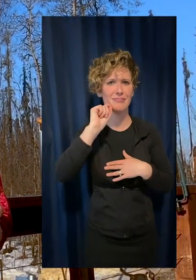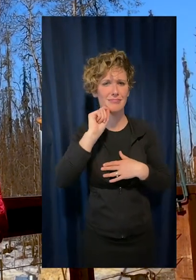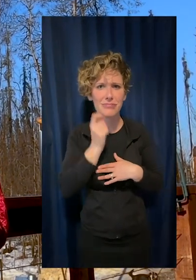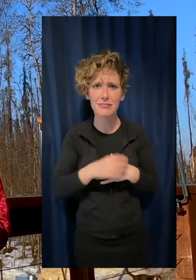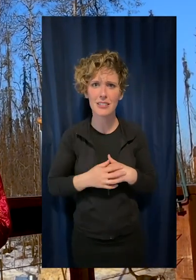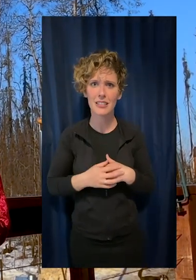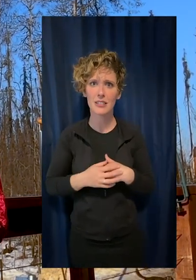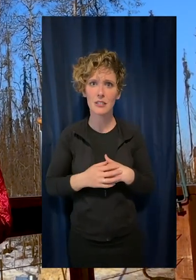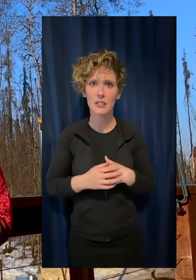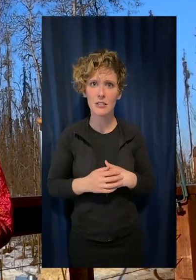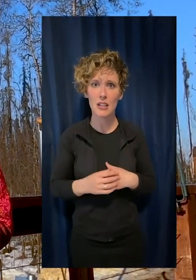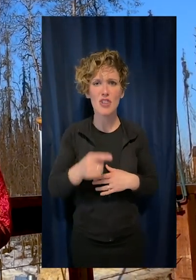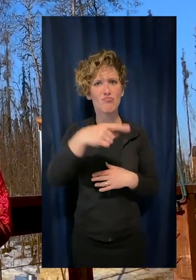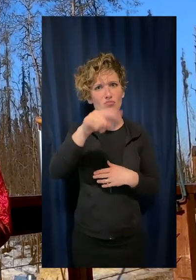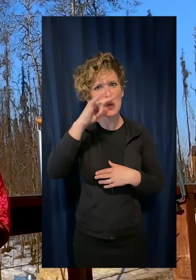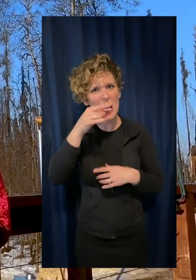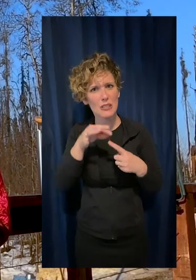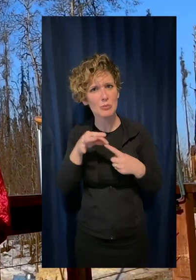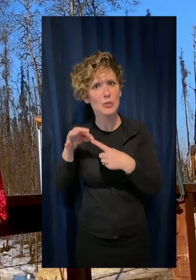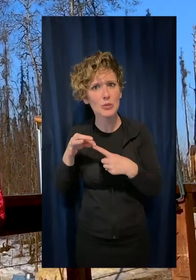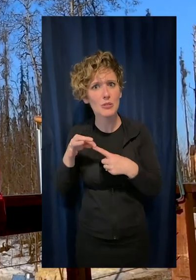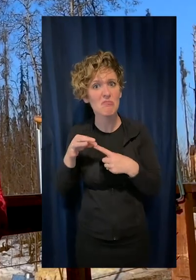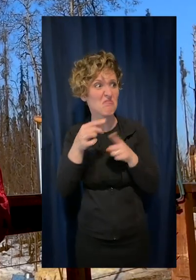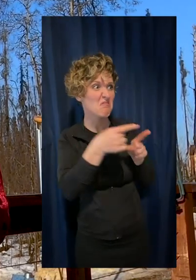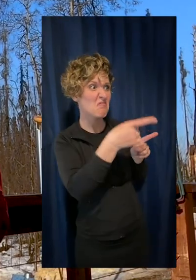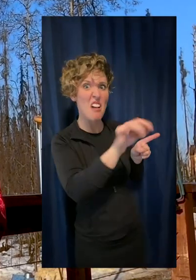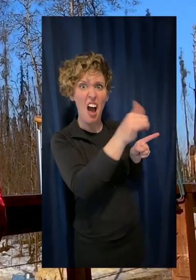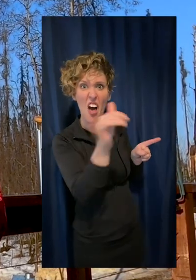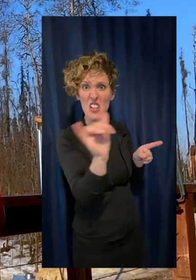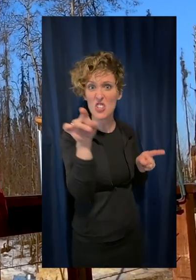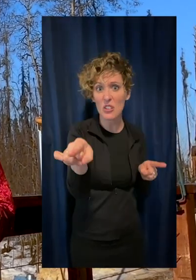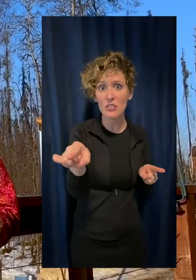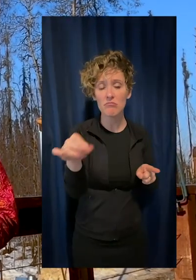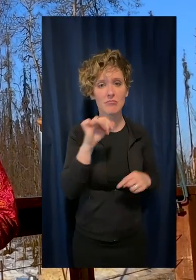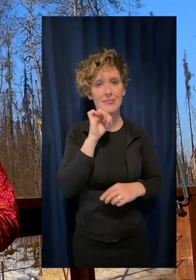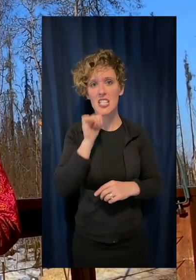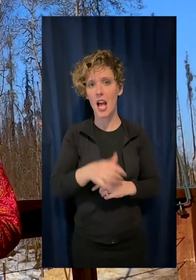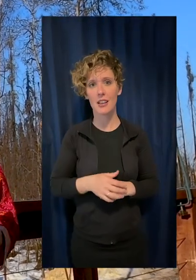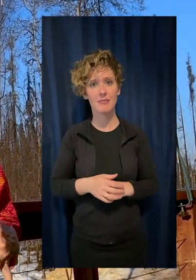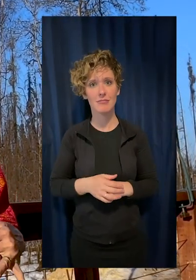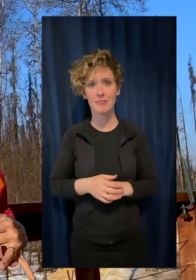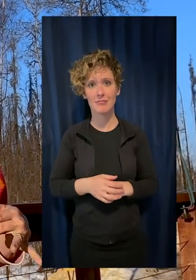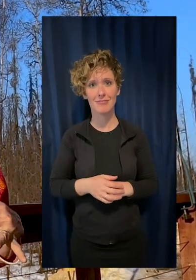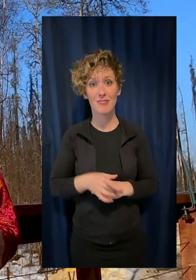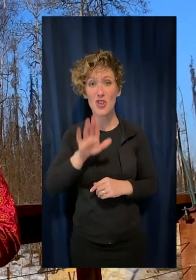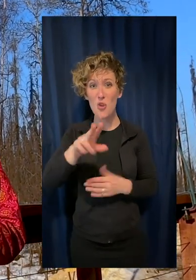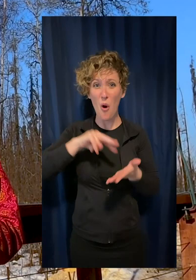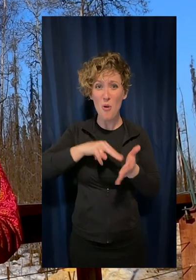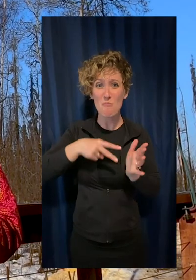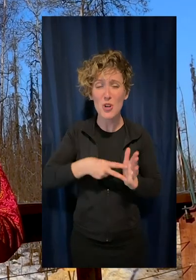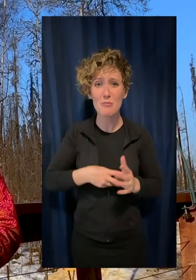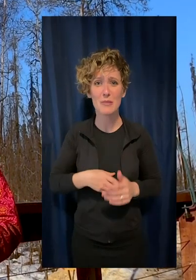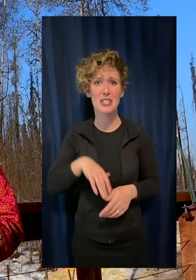are unique. There's no one like you. No one has whatever passion you have. No one